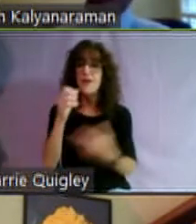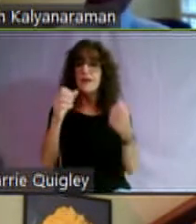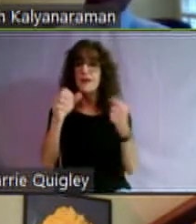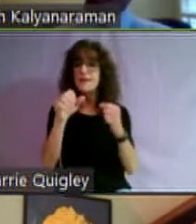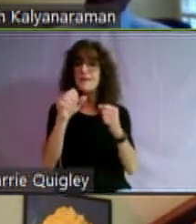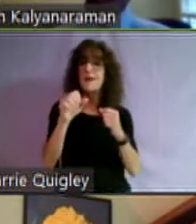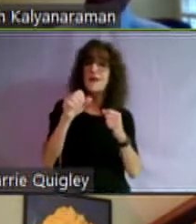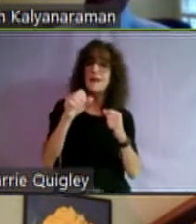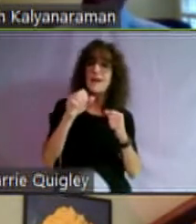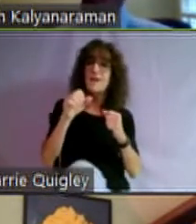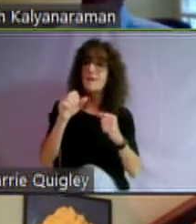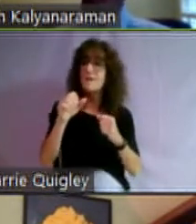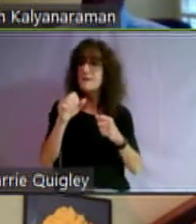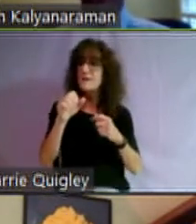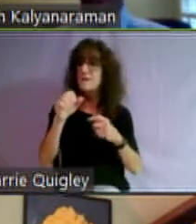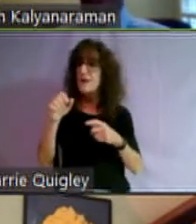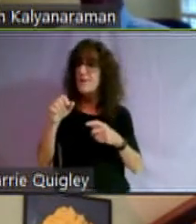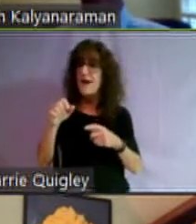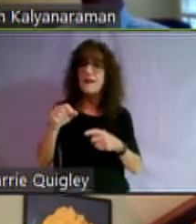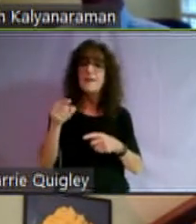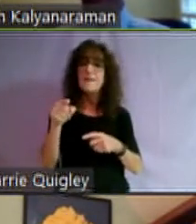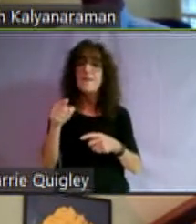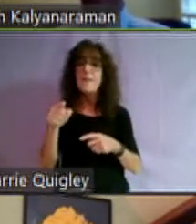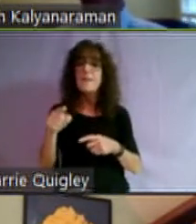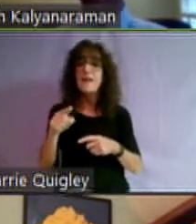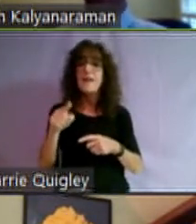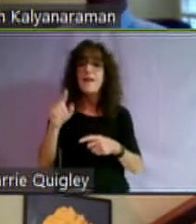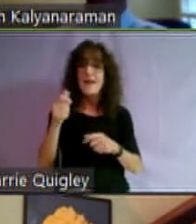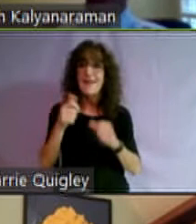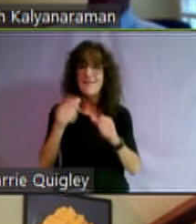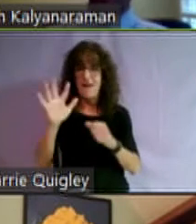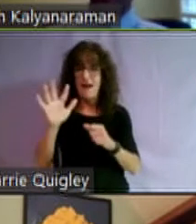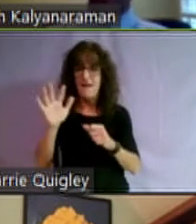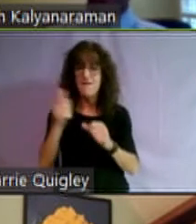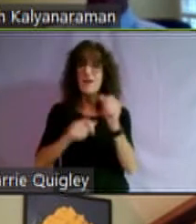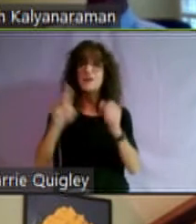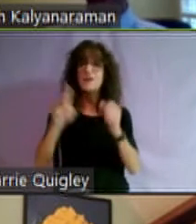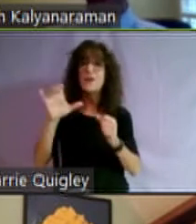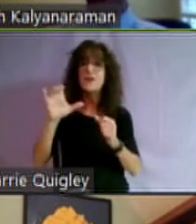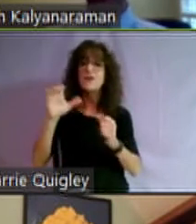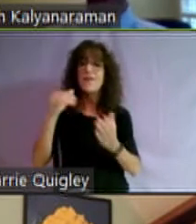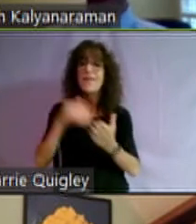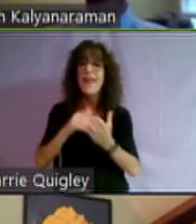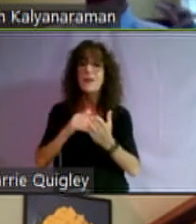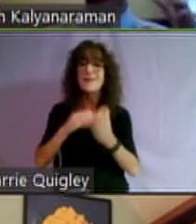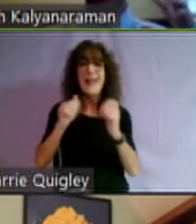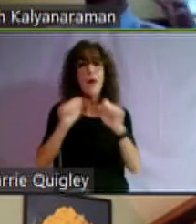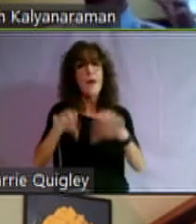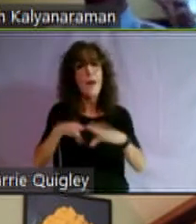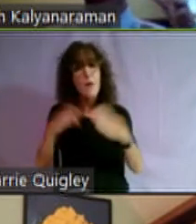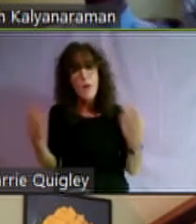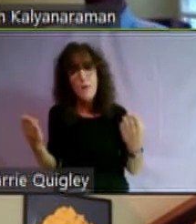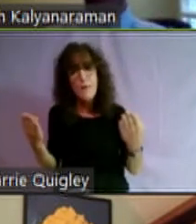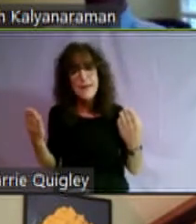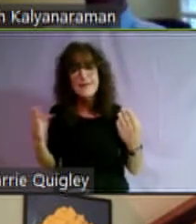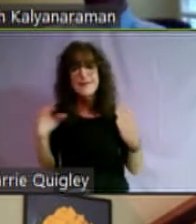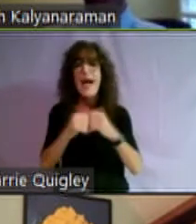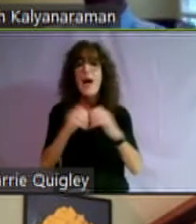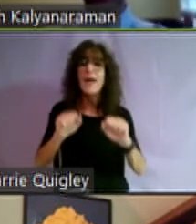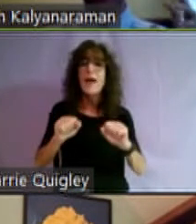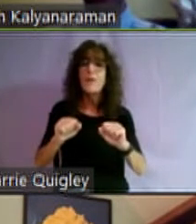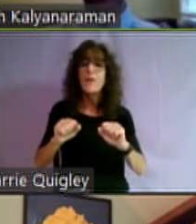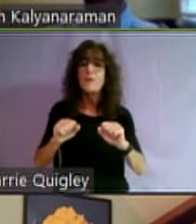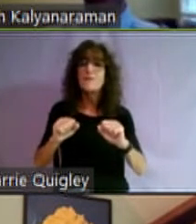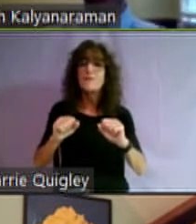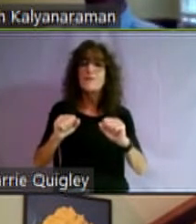um, above 5 per 100,000. How can we open and how can we be more nuanced? And I